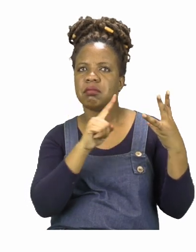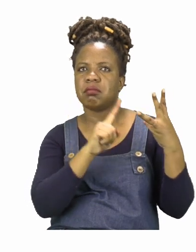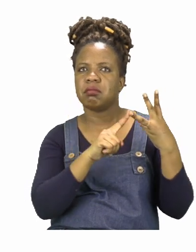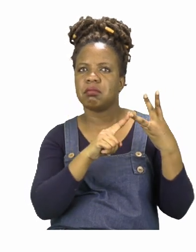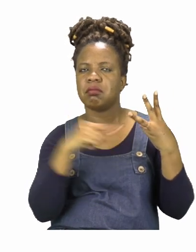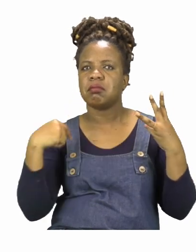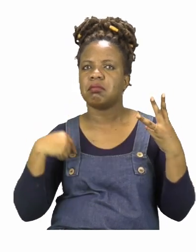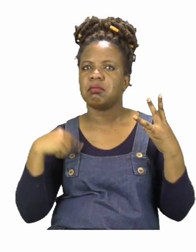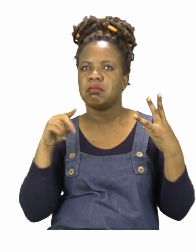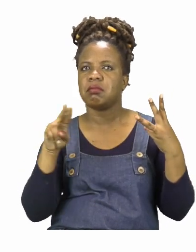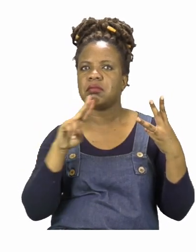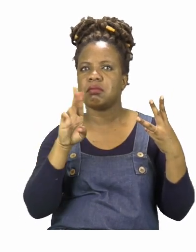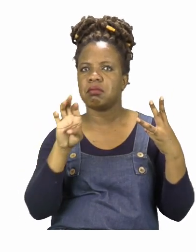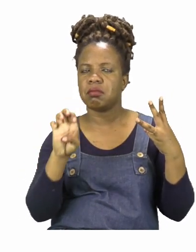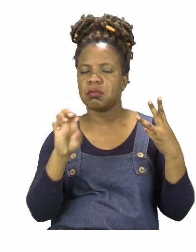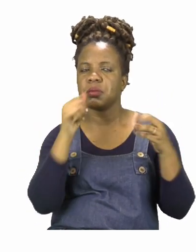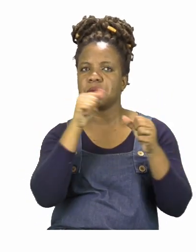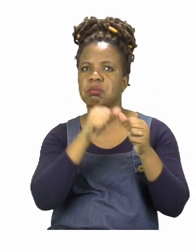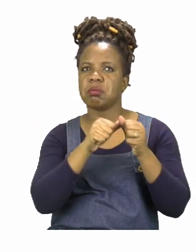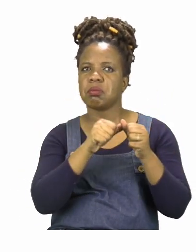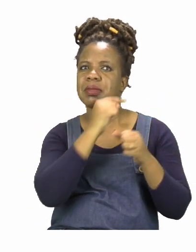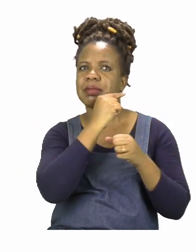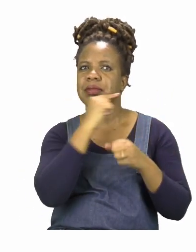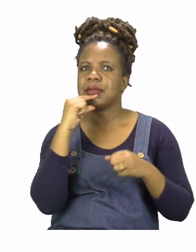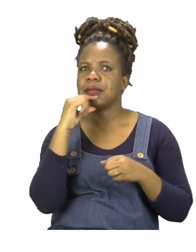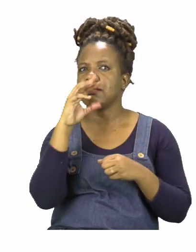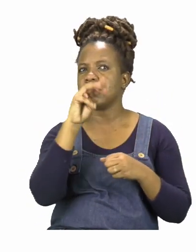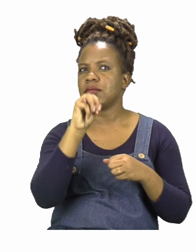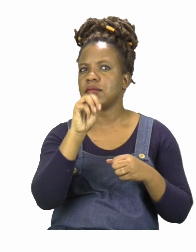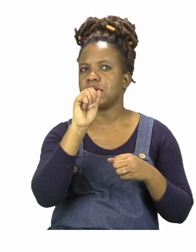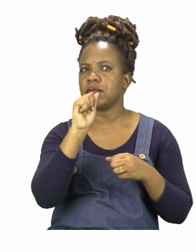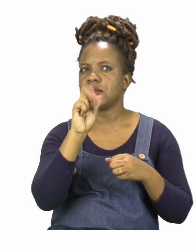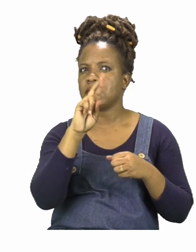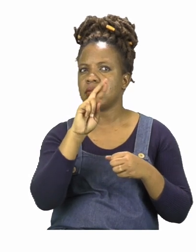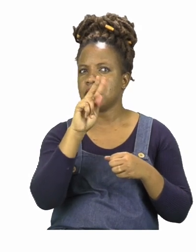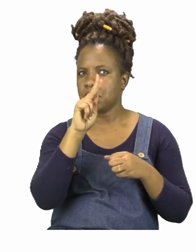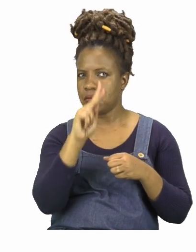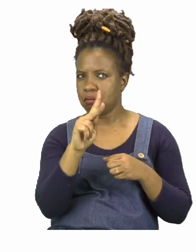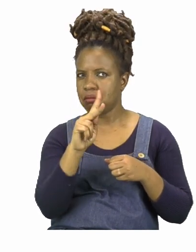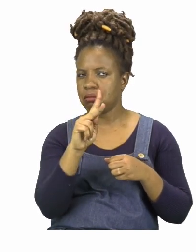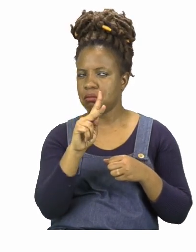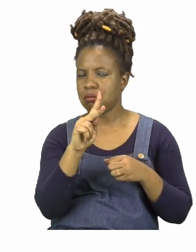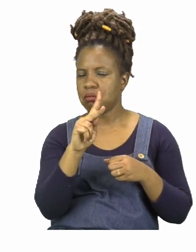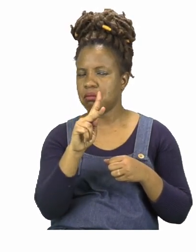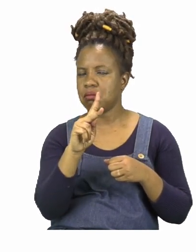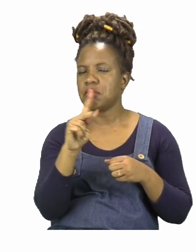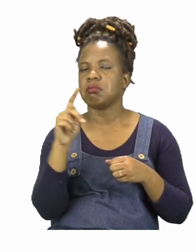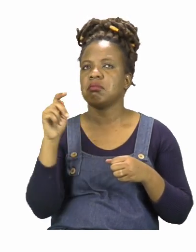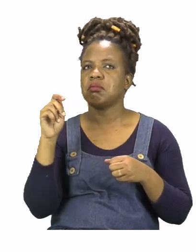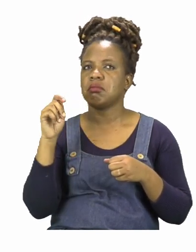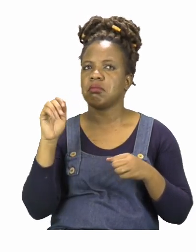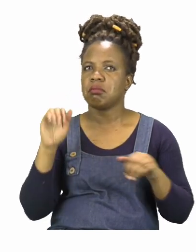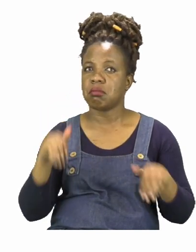or a pronoun that is used for males. Let's try and use the word he.